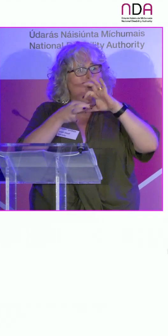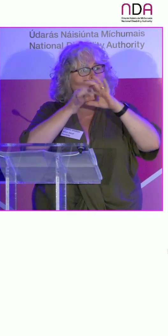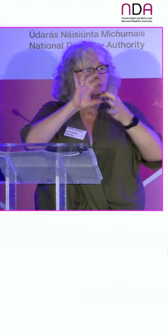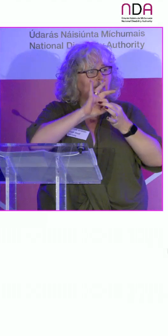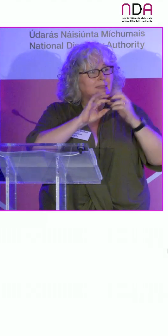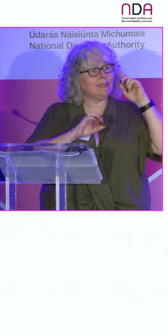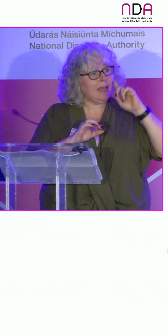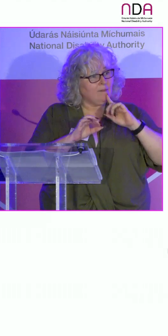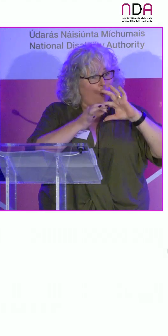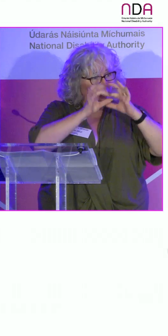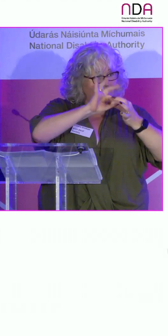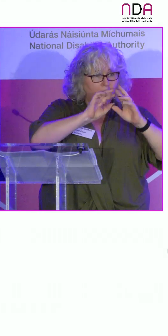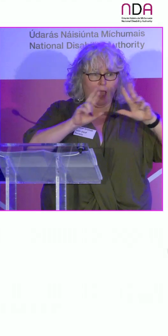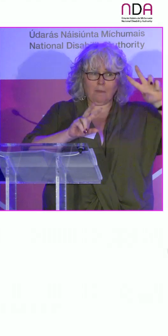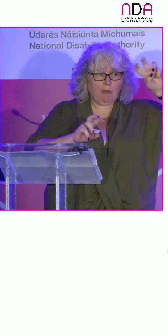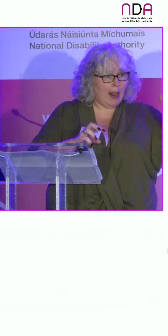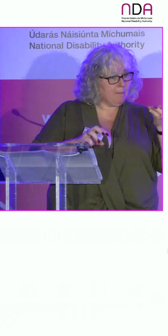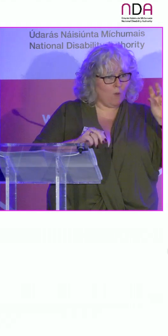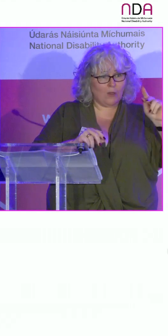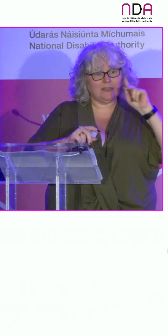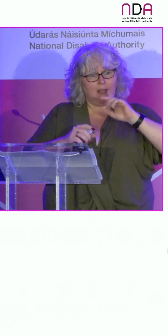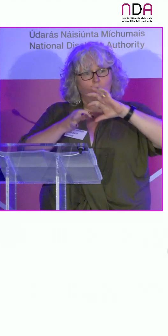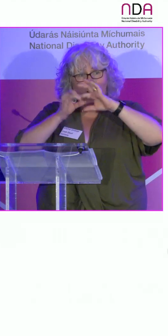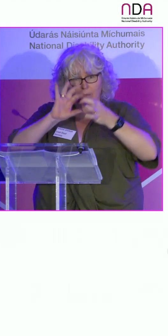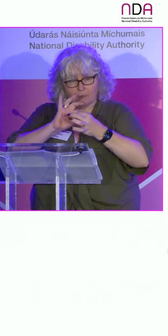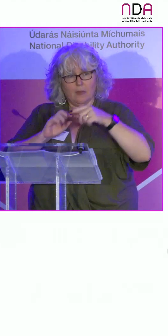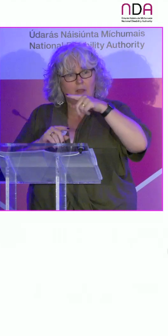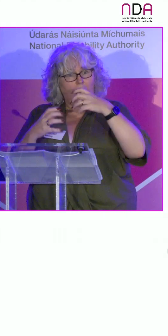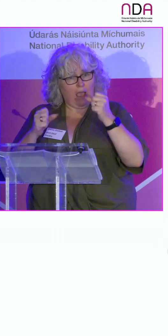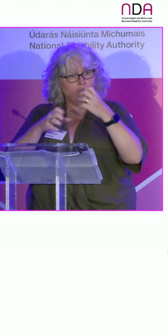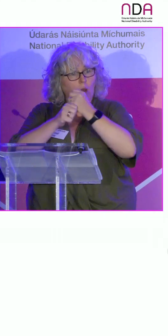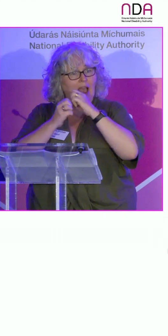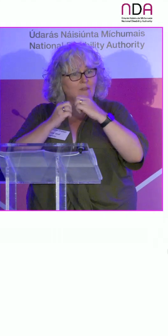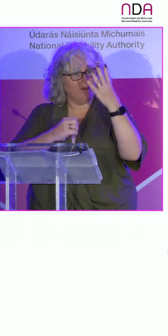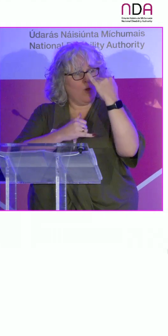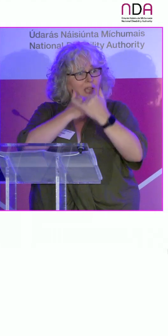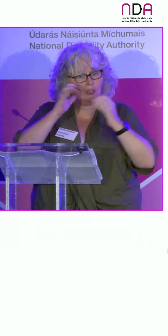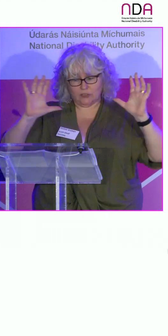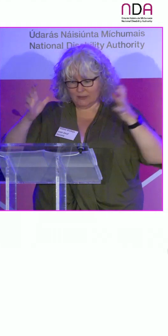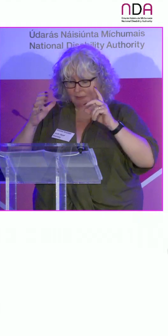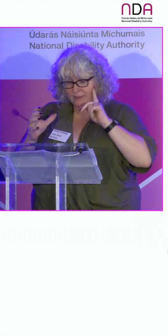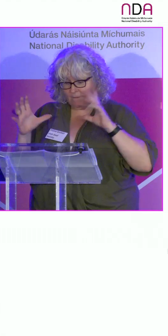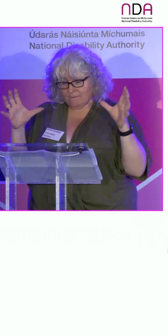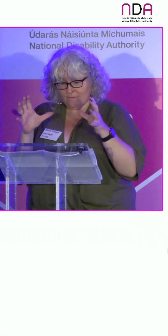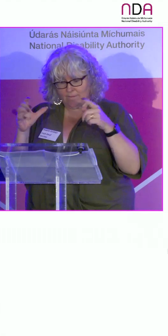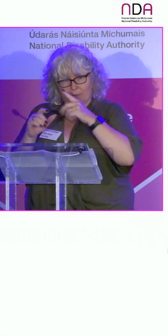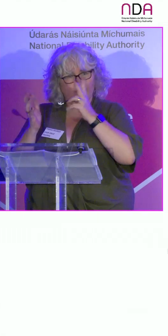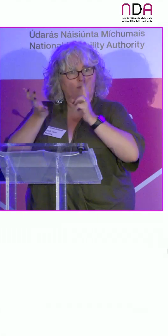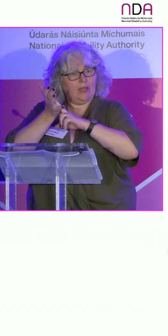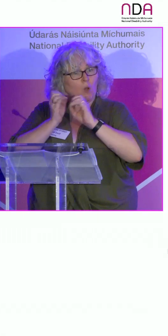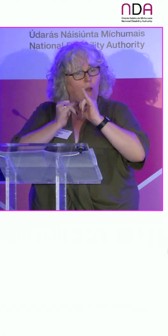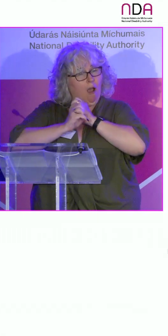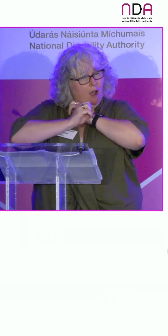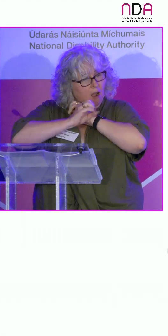leagues. For the Deaf Olympics, is not the Paralympics, we have a Deaf Olympics itself. It's held every 4